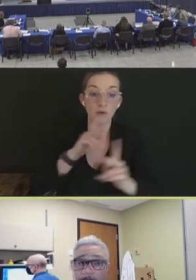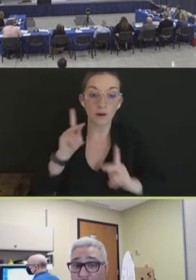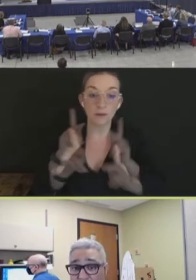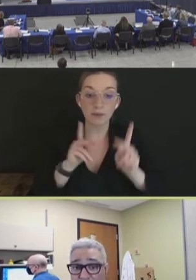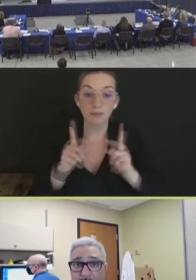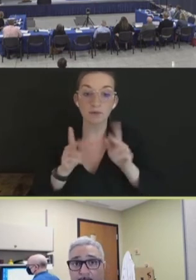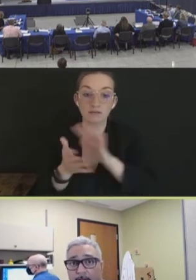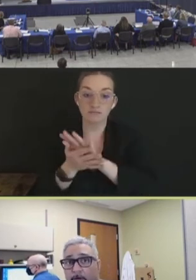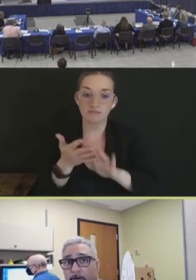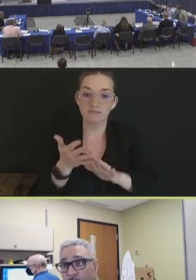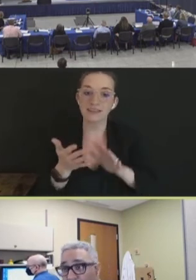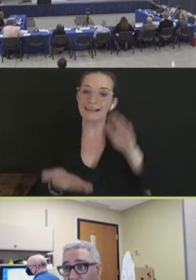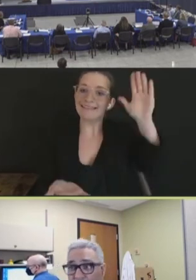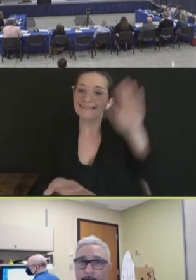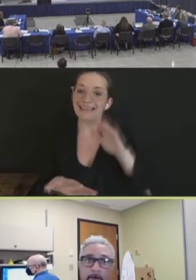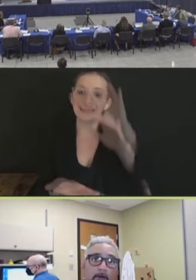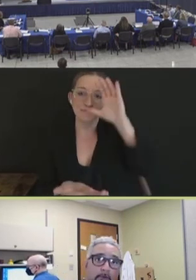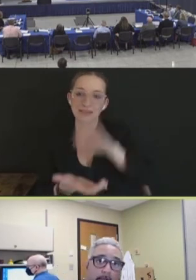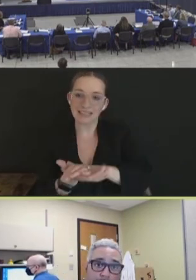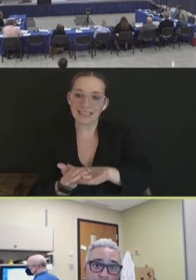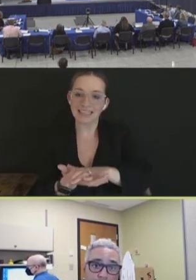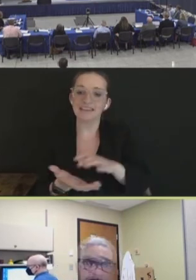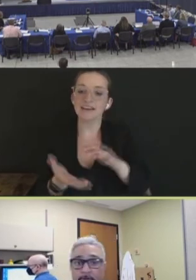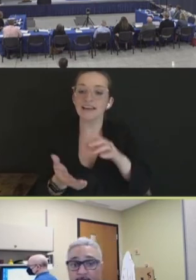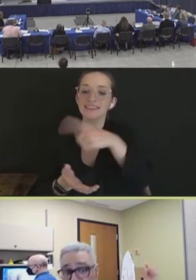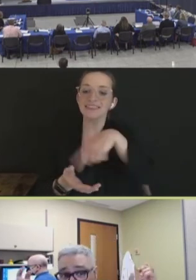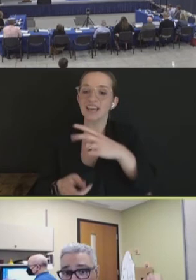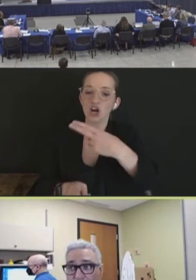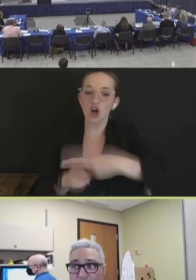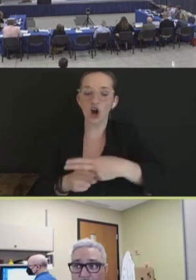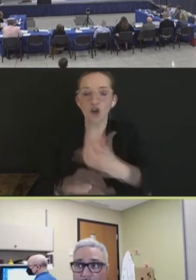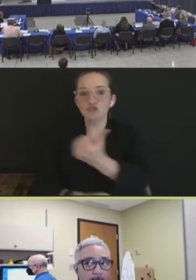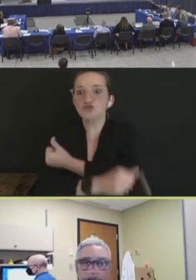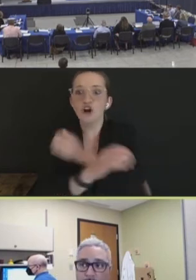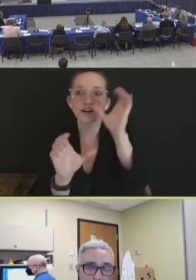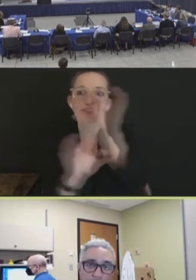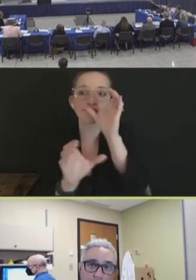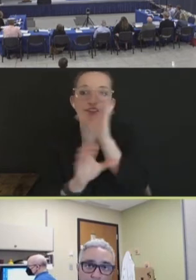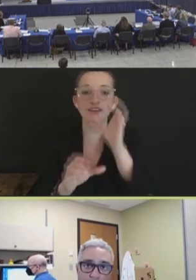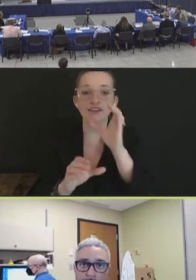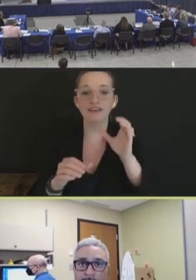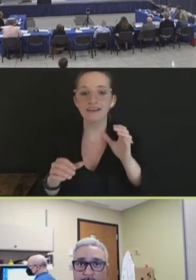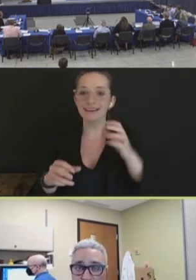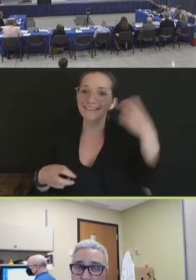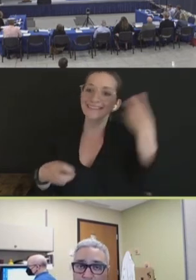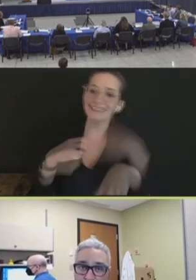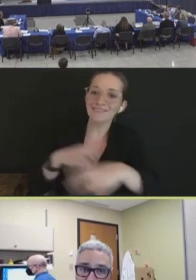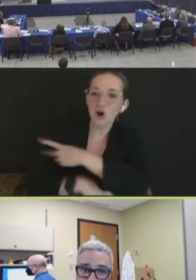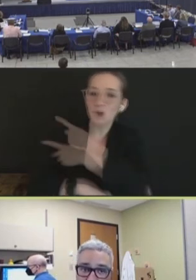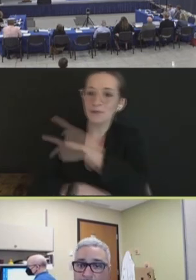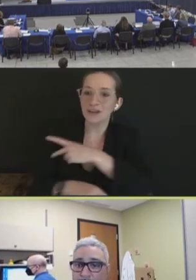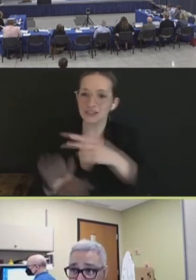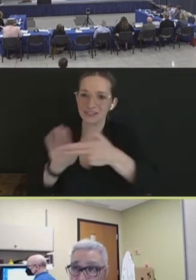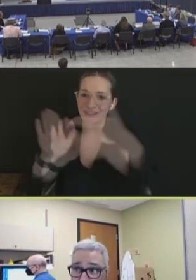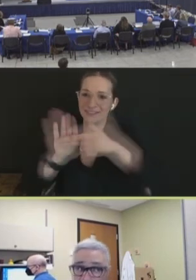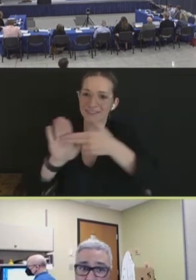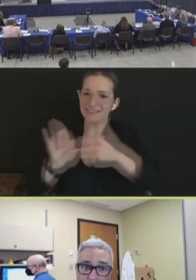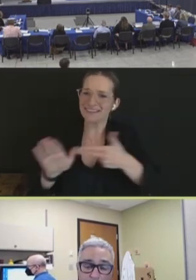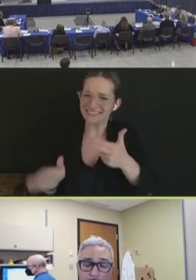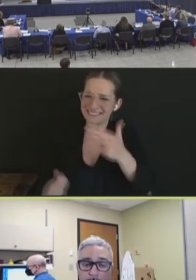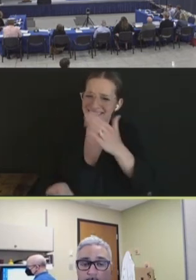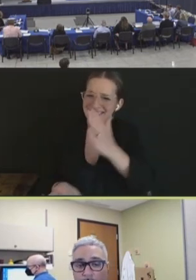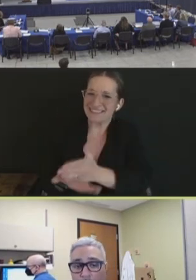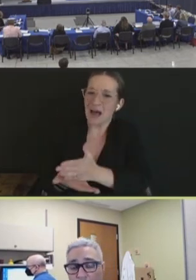are less believed. They're called drug seeking, they're called malingering, they're called difficult patients. We shouldn't use that language. We should stop blaming the victim. That's a real